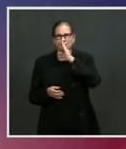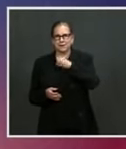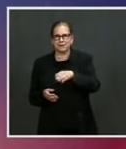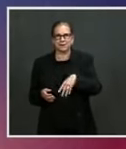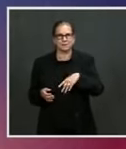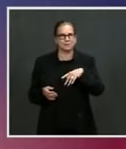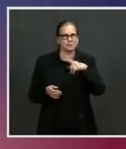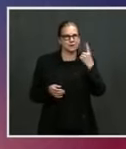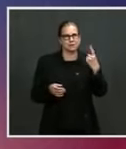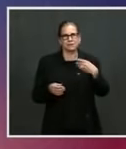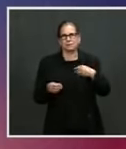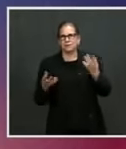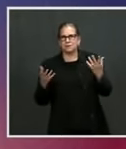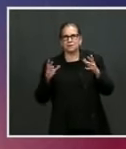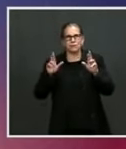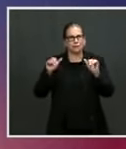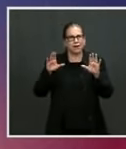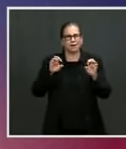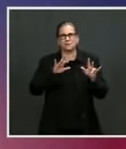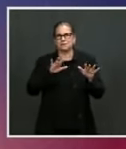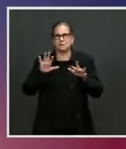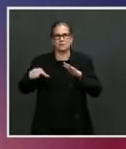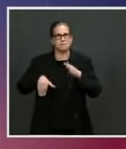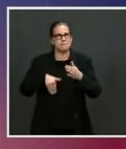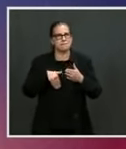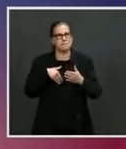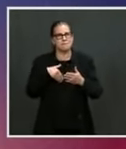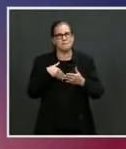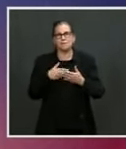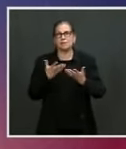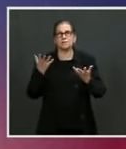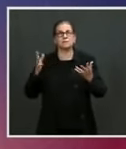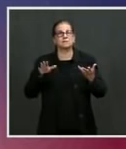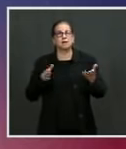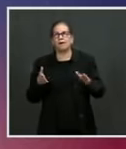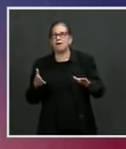our democracy. The diversity of our country